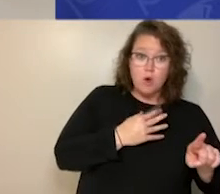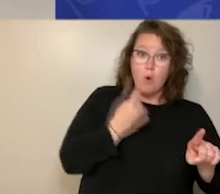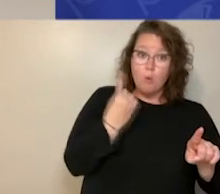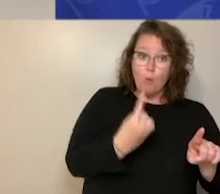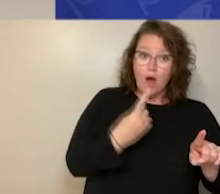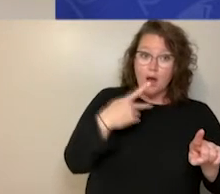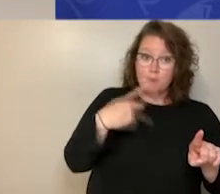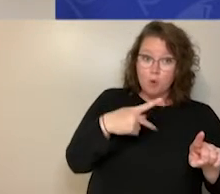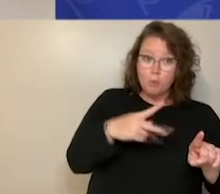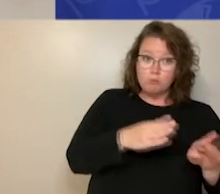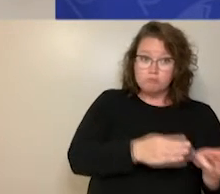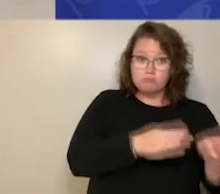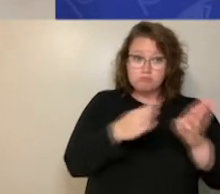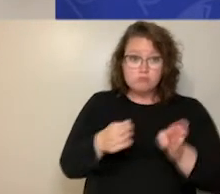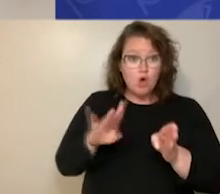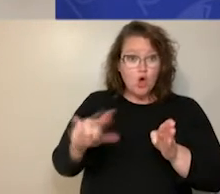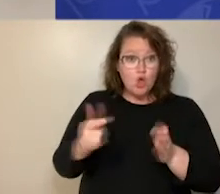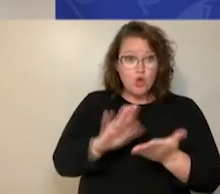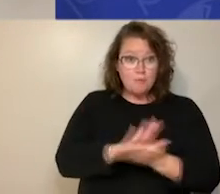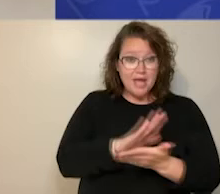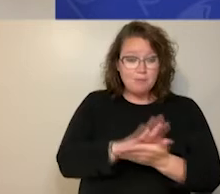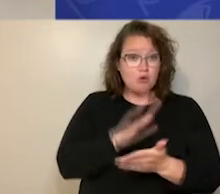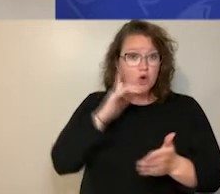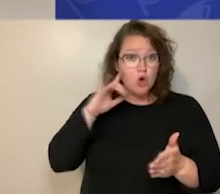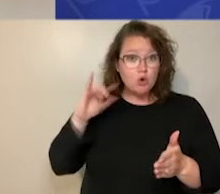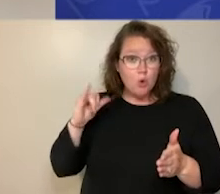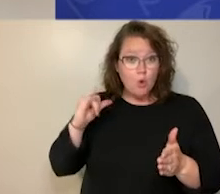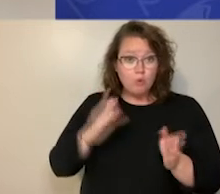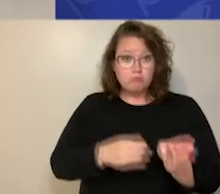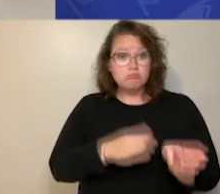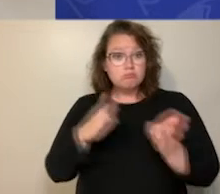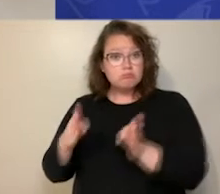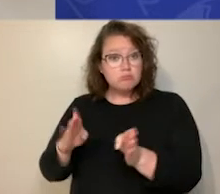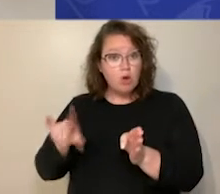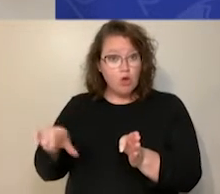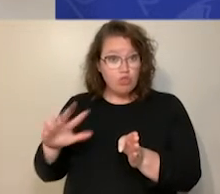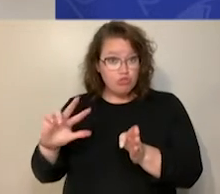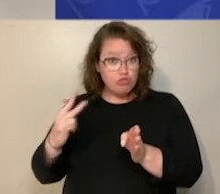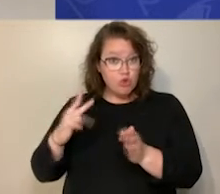Make another circle on the last strip.